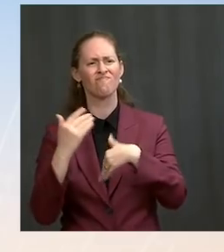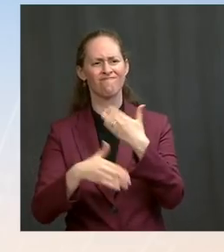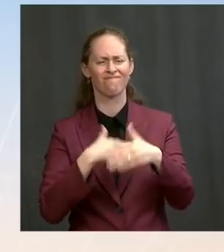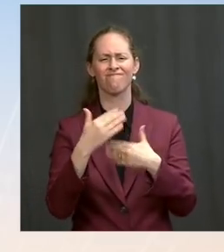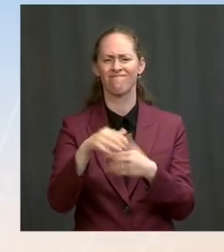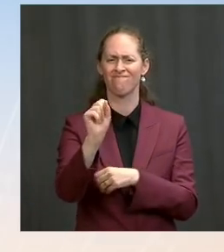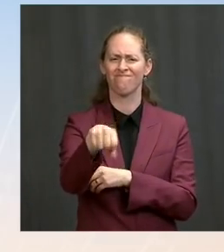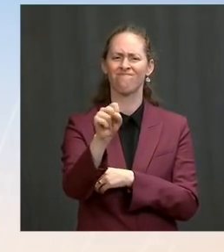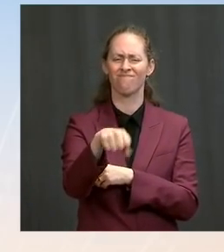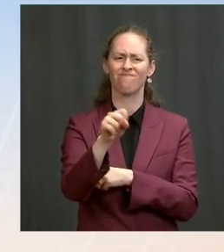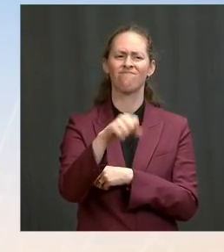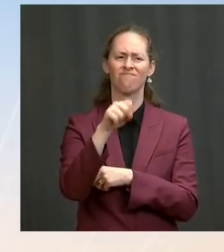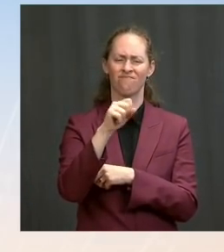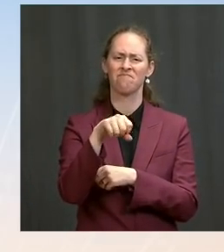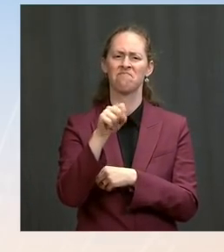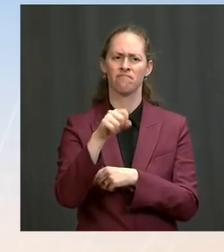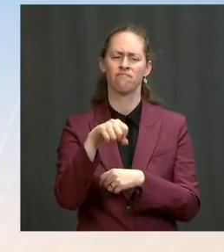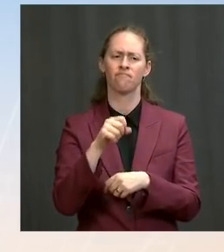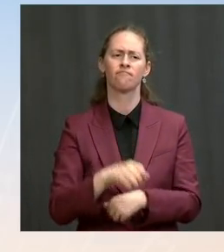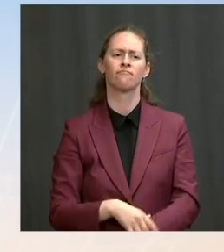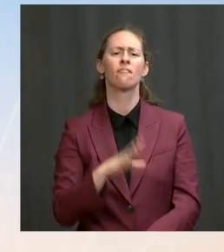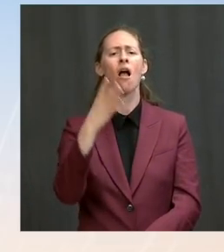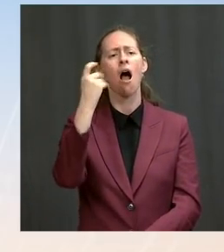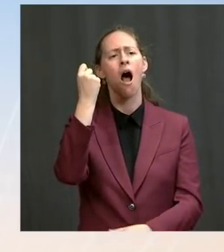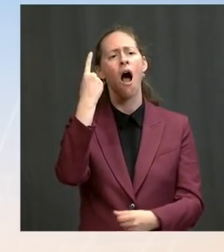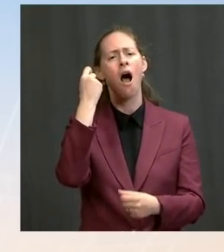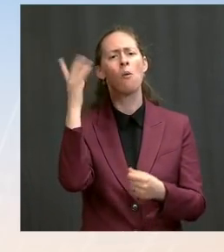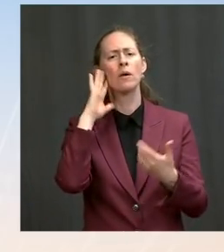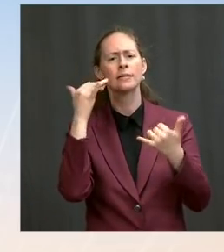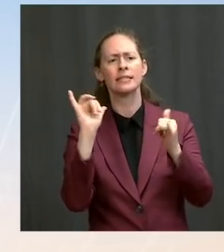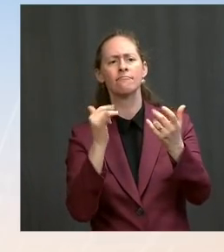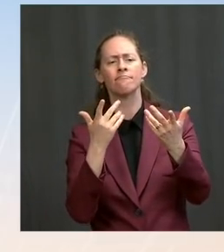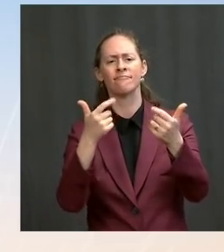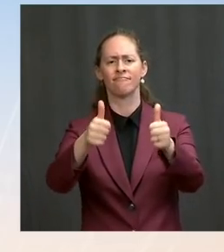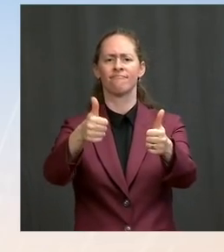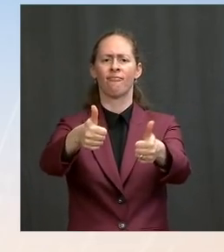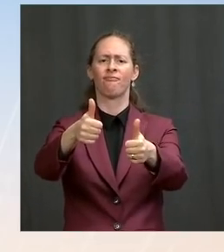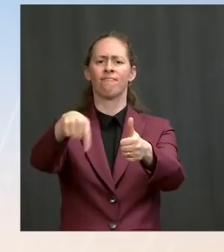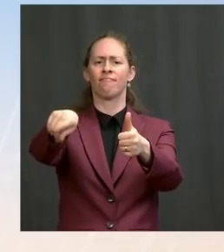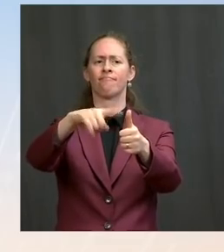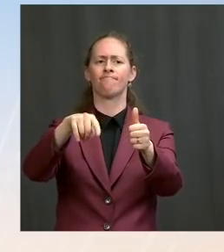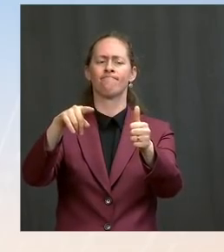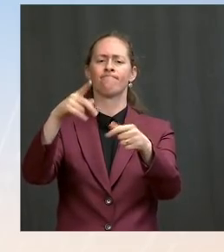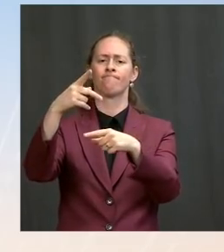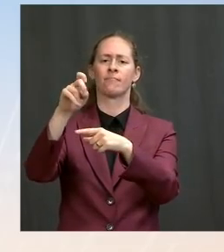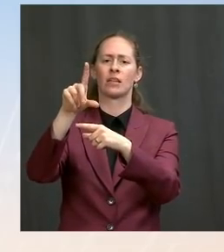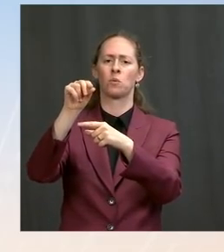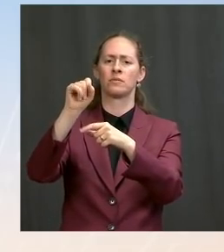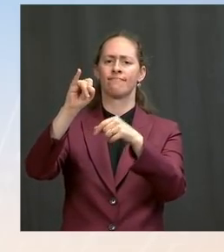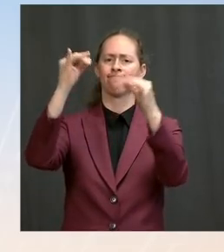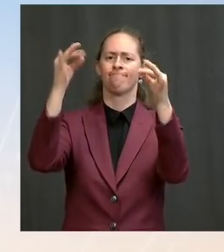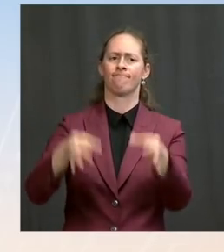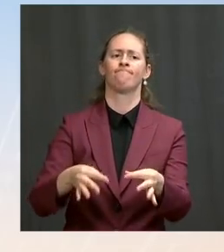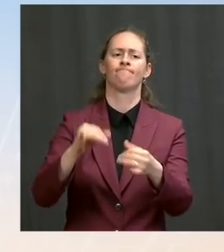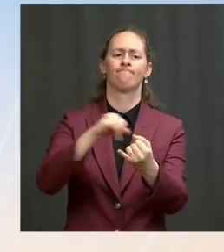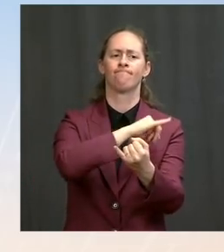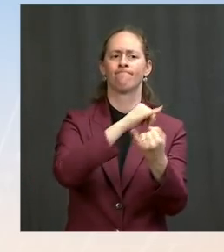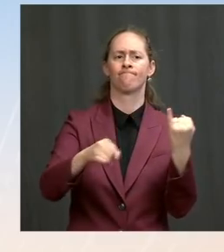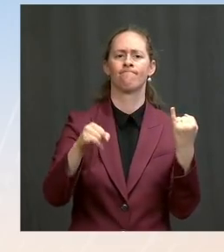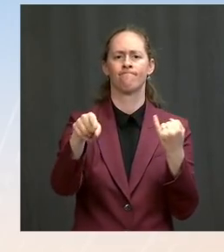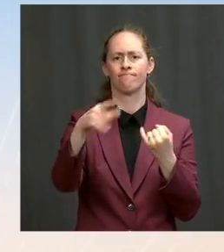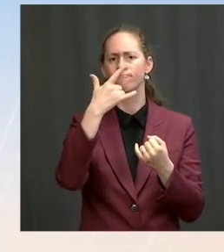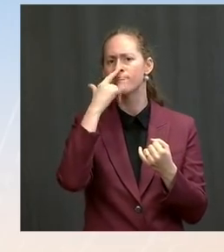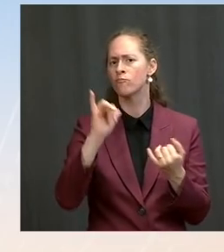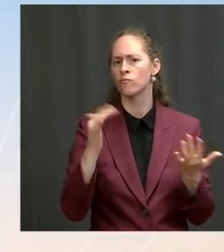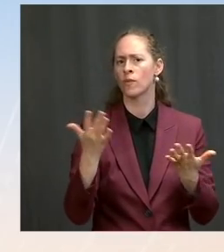of objectives, but he is going to, of course, rely on the decision of Speaker Pelosi and how she wants to see this commission put forward moving forward. And on